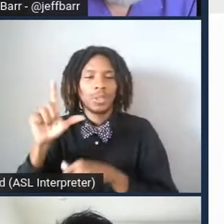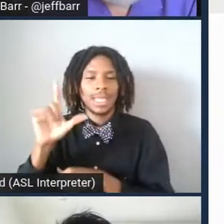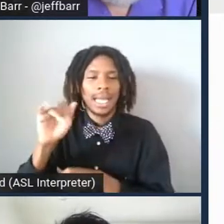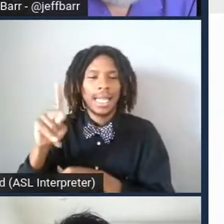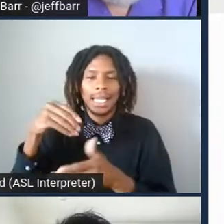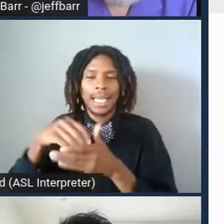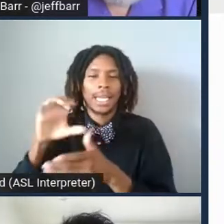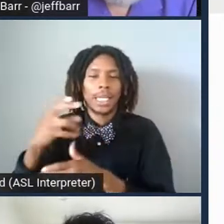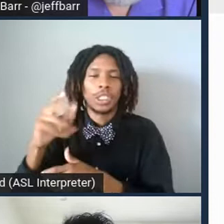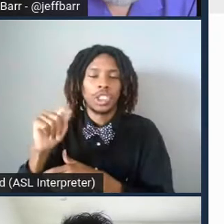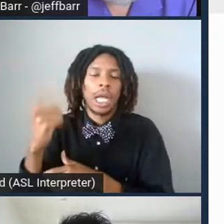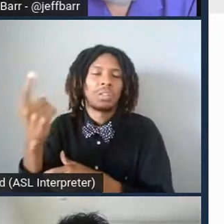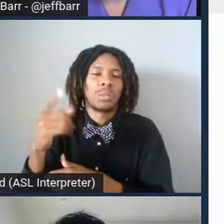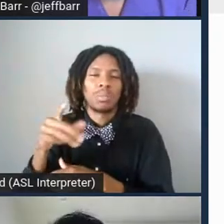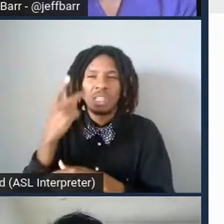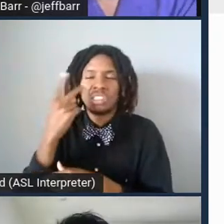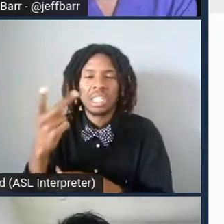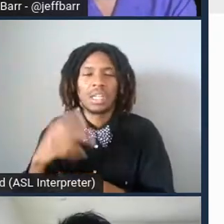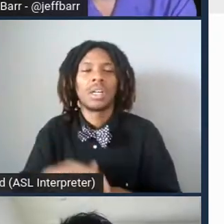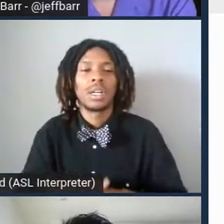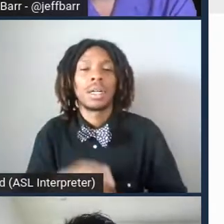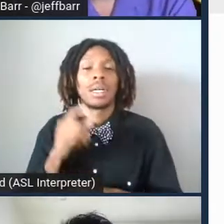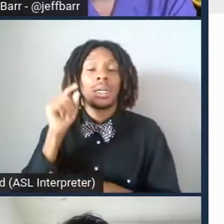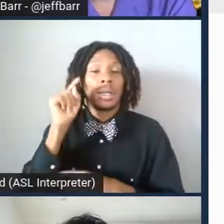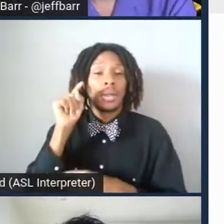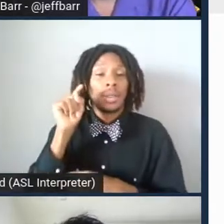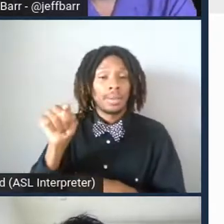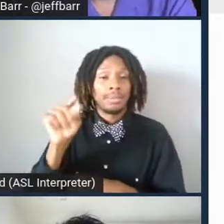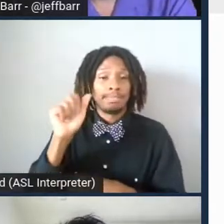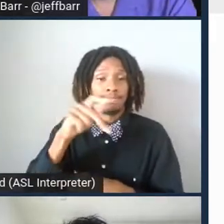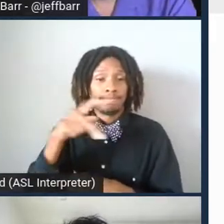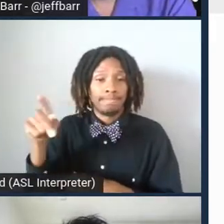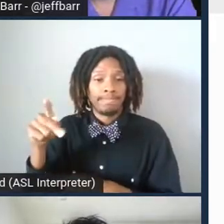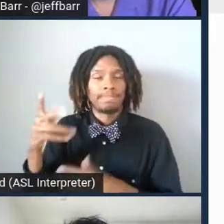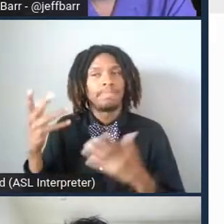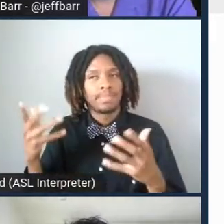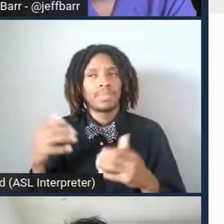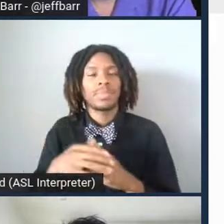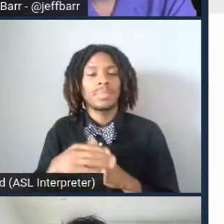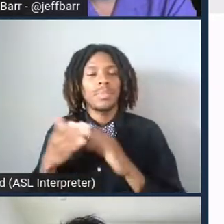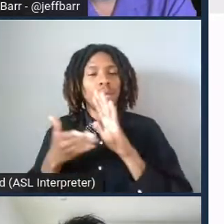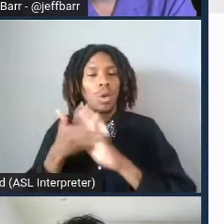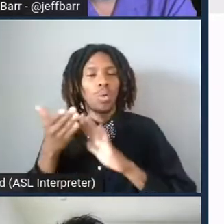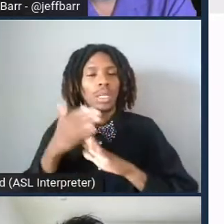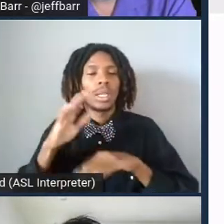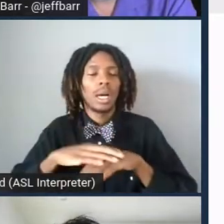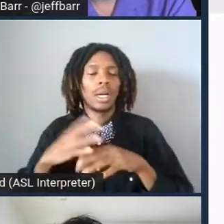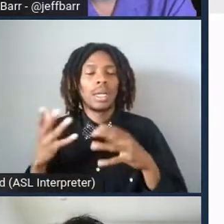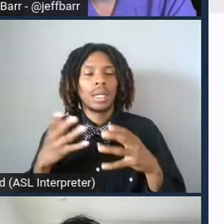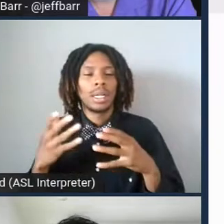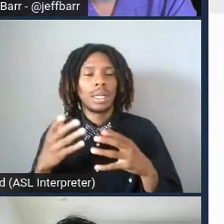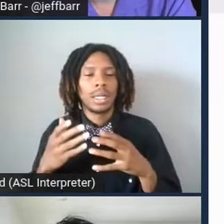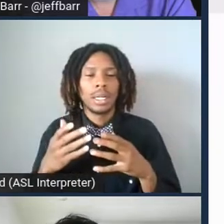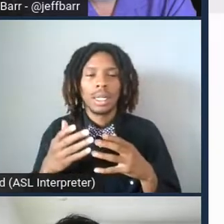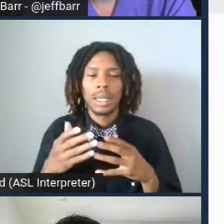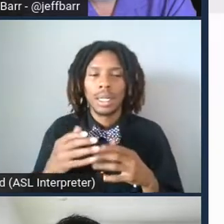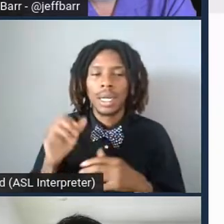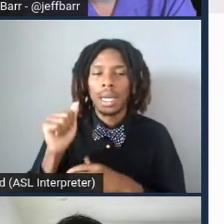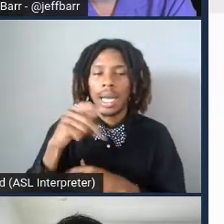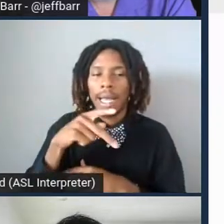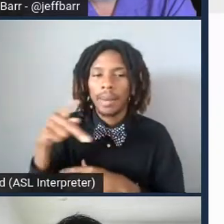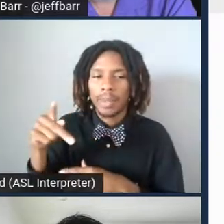something. So this application basically runs on runs with a